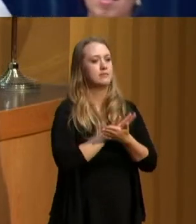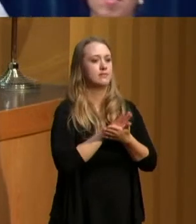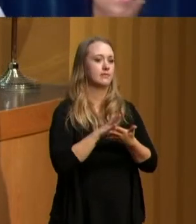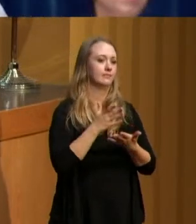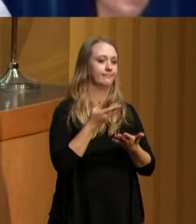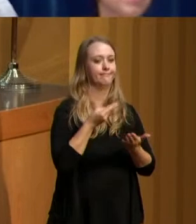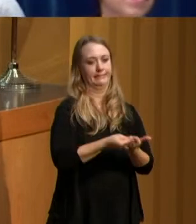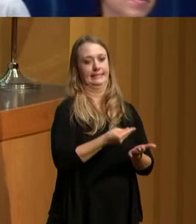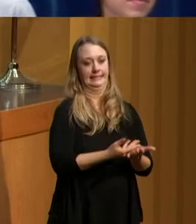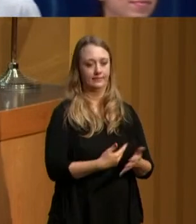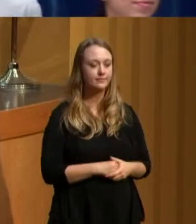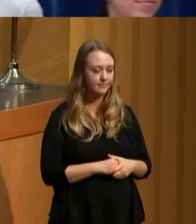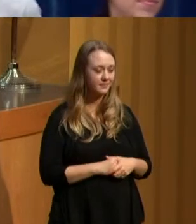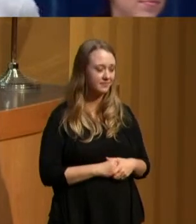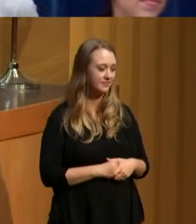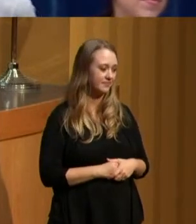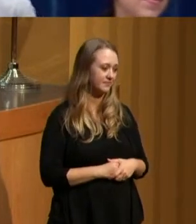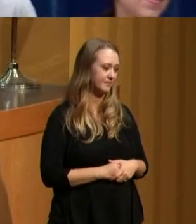Fiscal. And